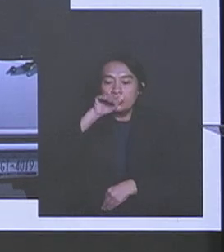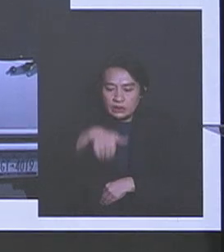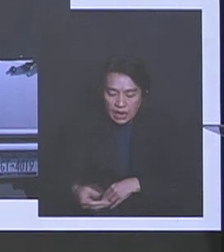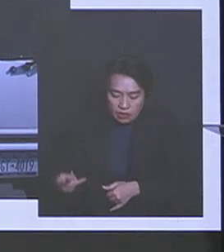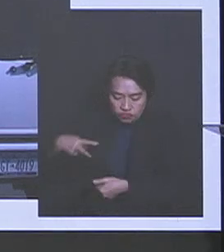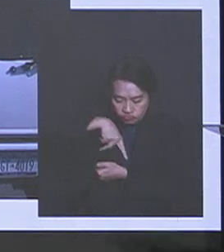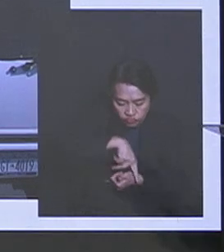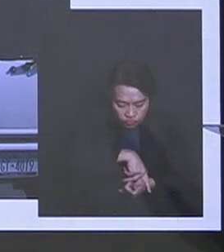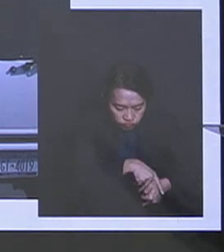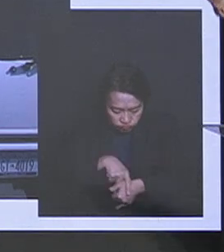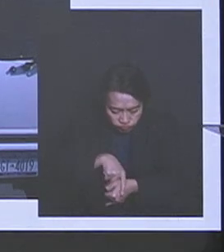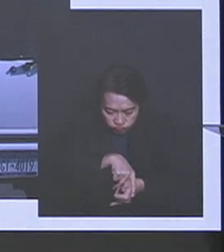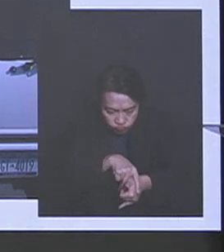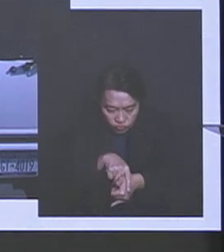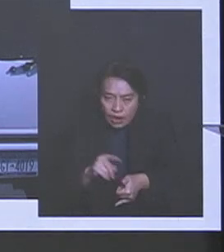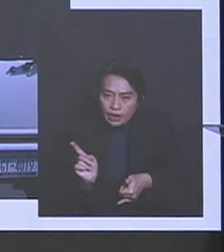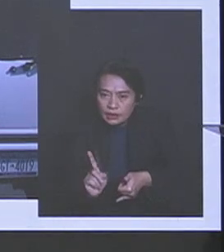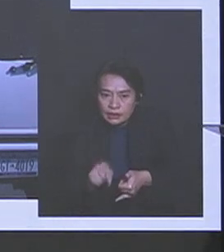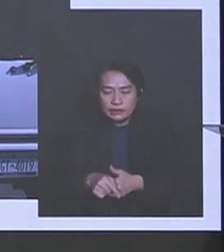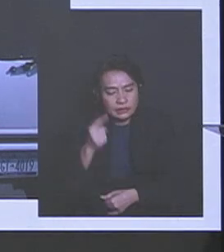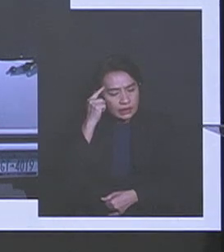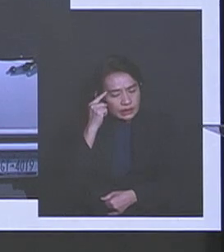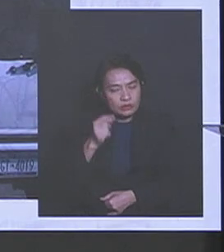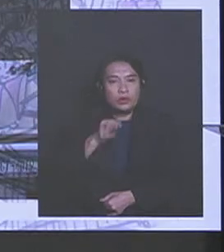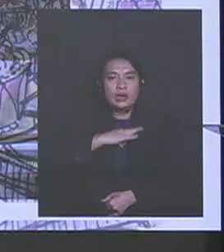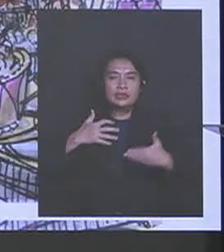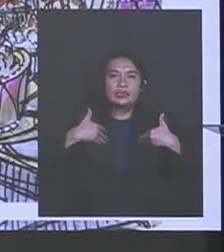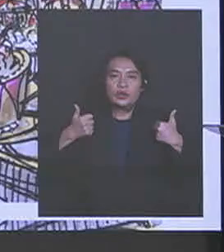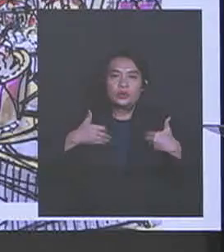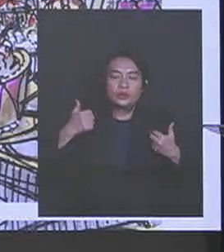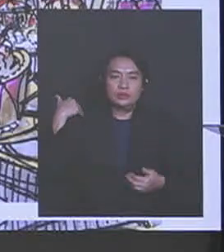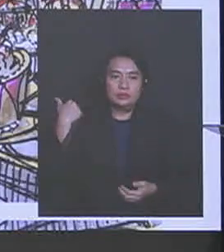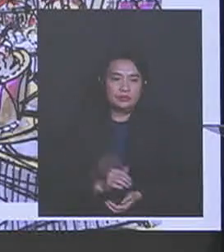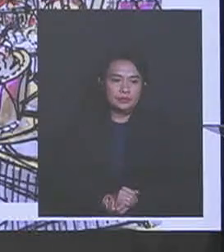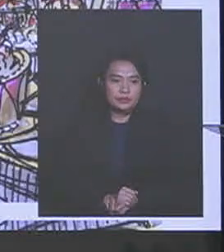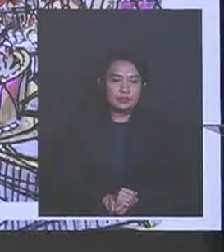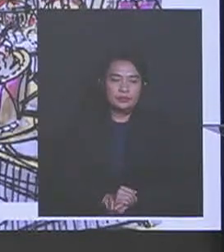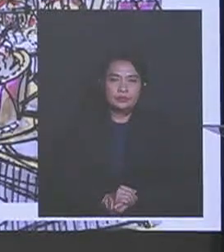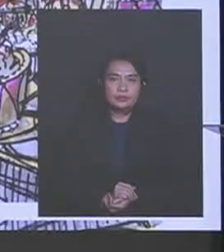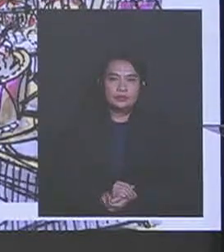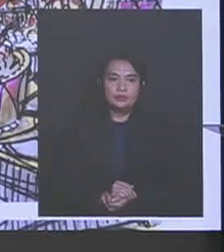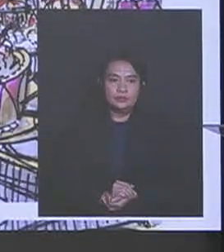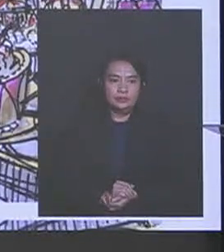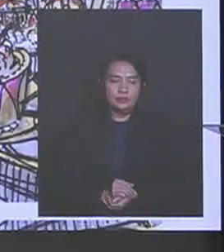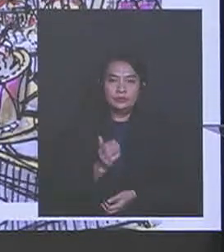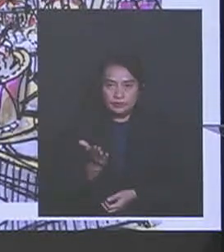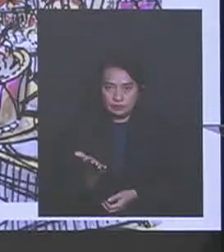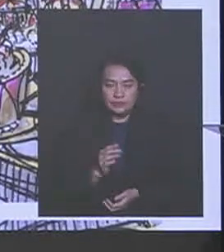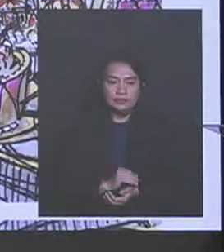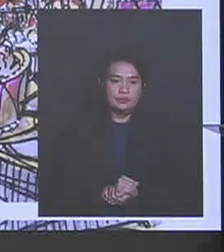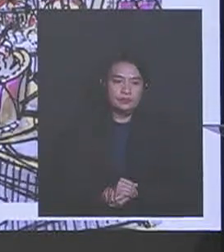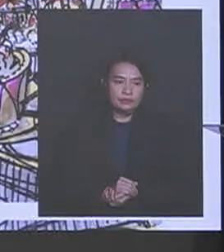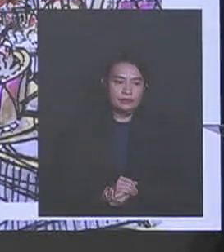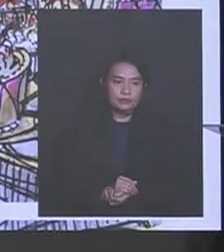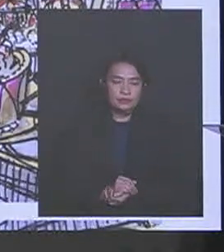We created a new street connecting to the Wonder Wheel, which is existing. And again, sort of just, the sky is the